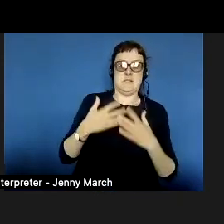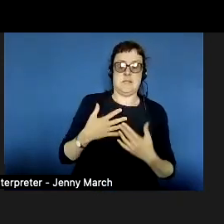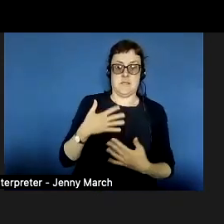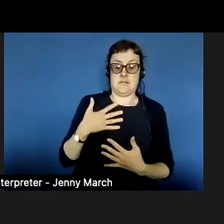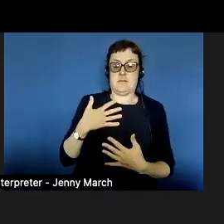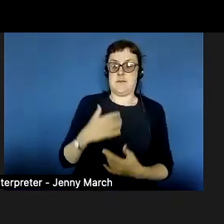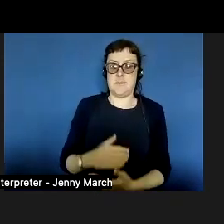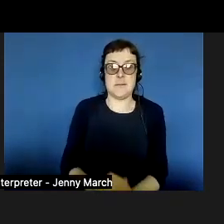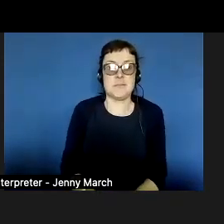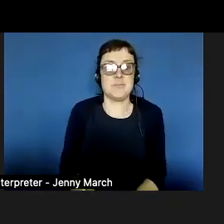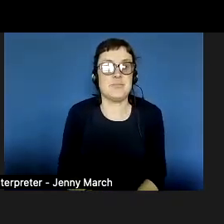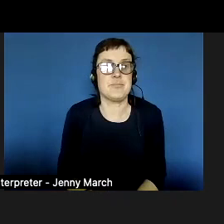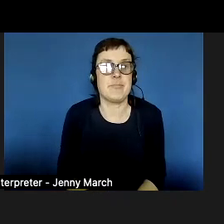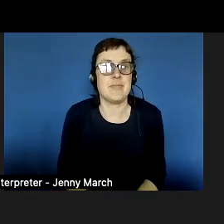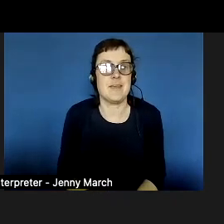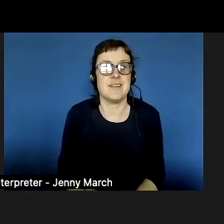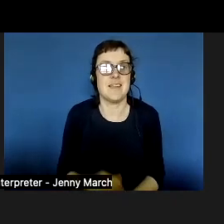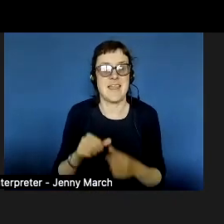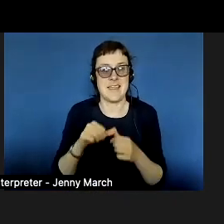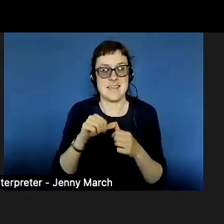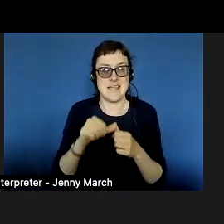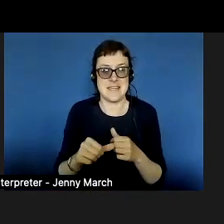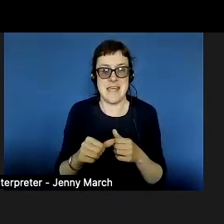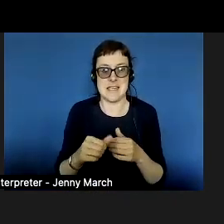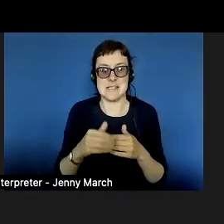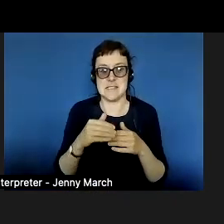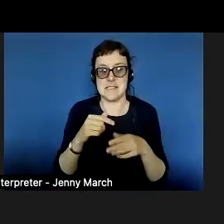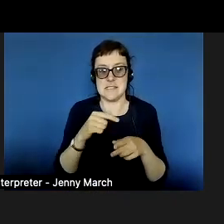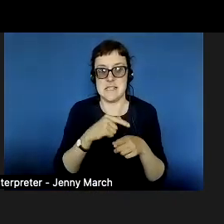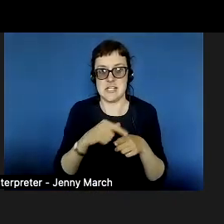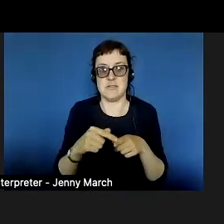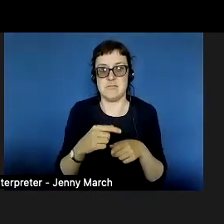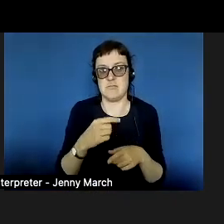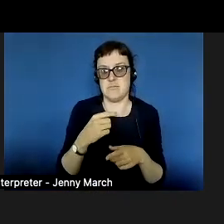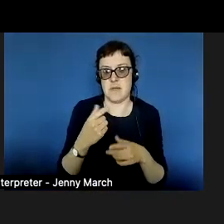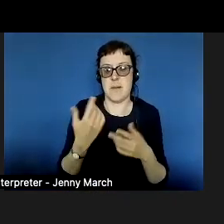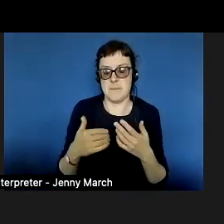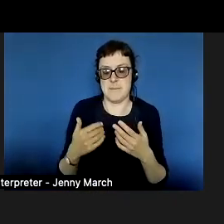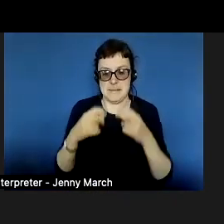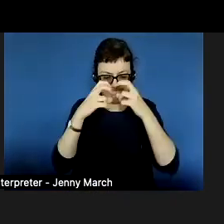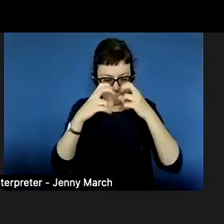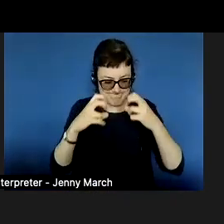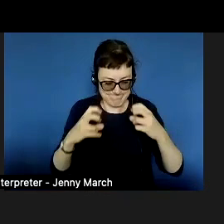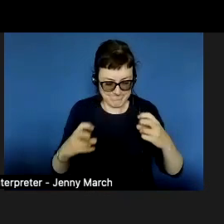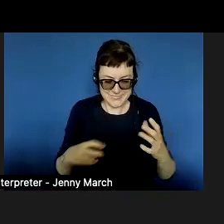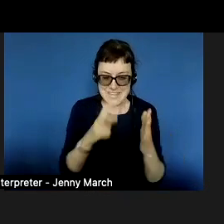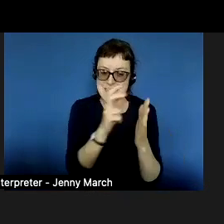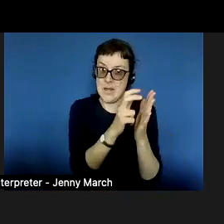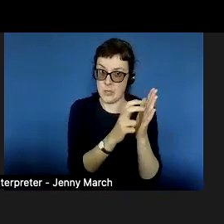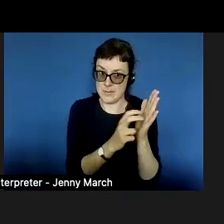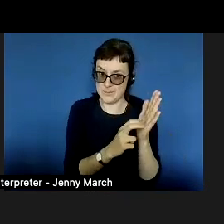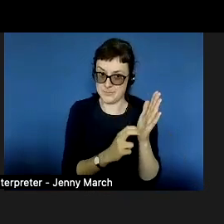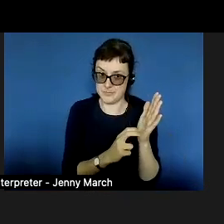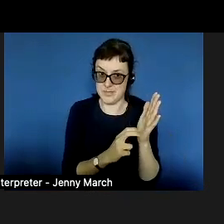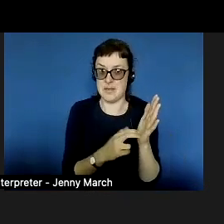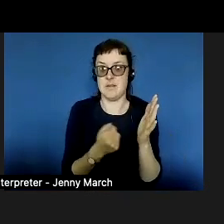discussion. Then the next couple of weeks were spent really getting into the nitty-gritty of cataloging. These